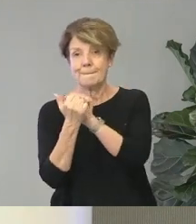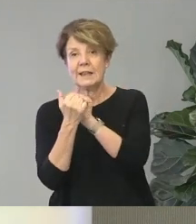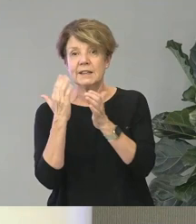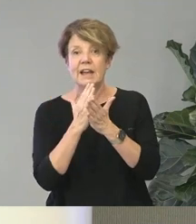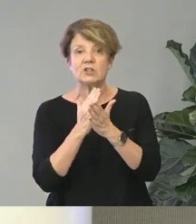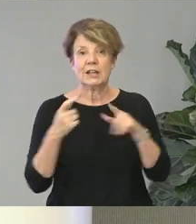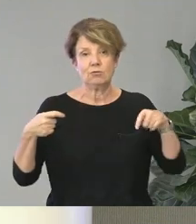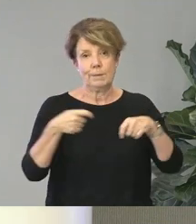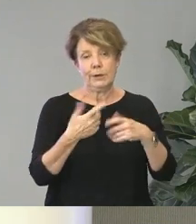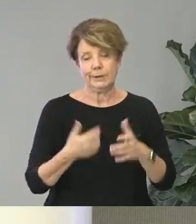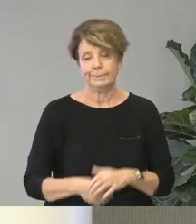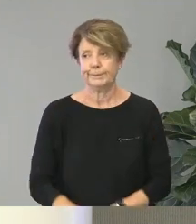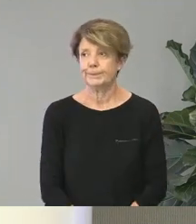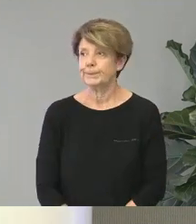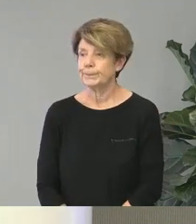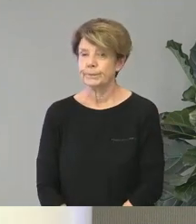contributed.